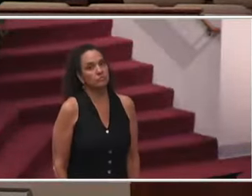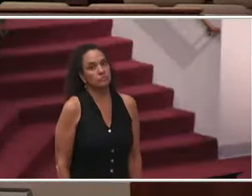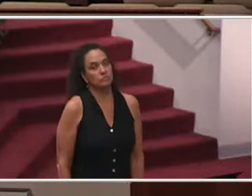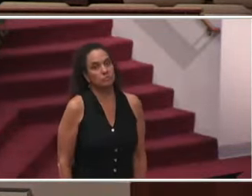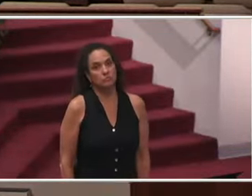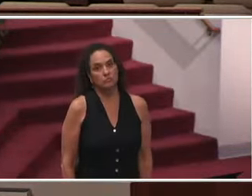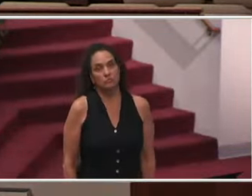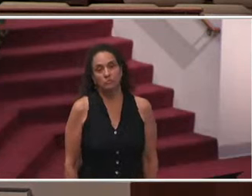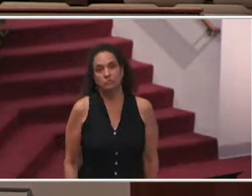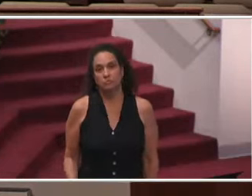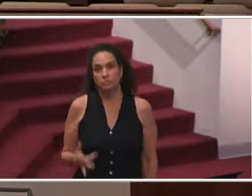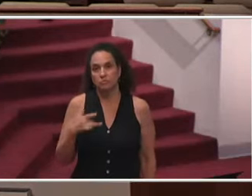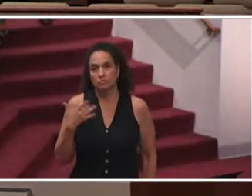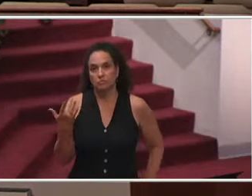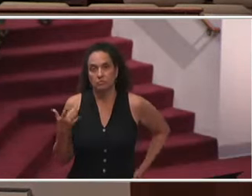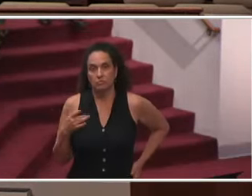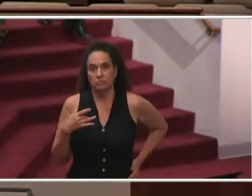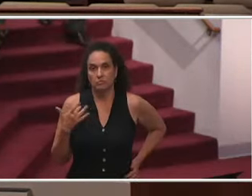I feel